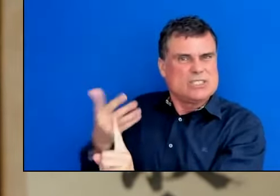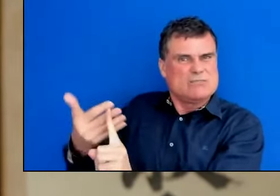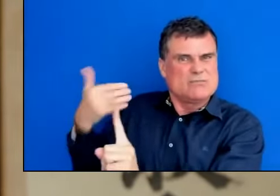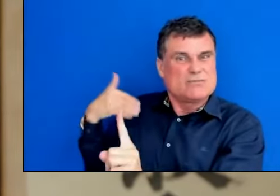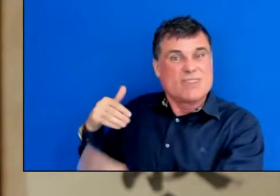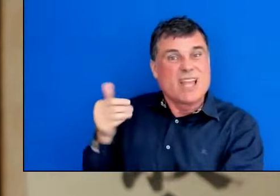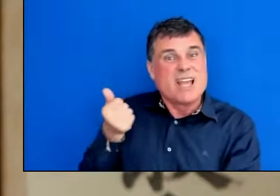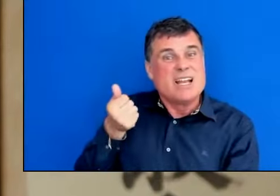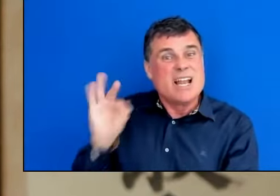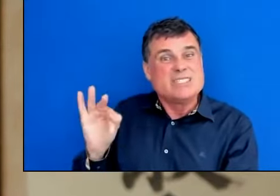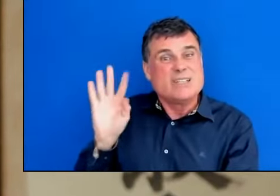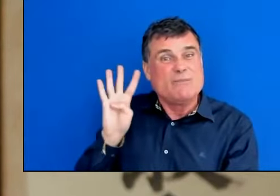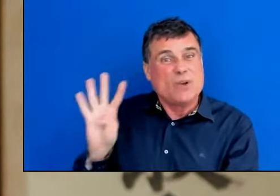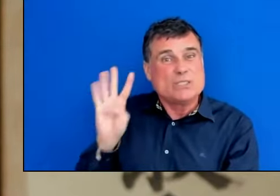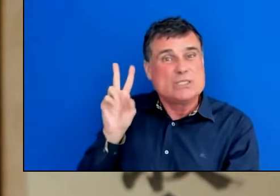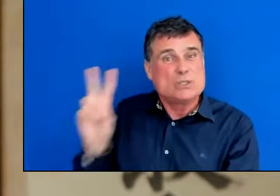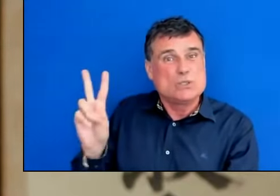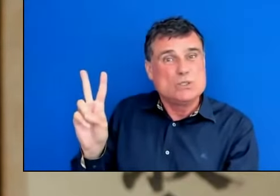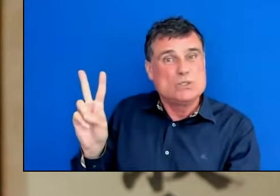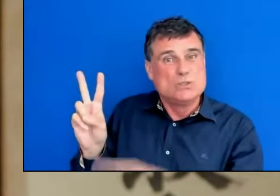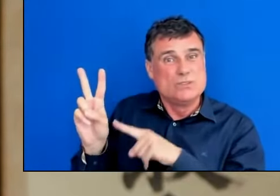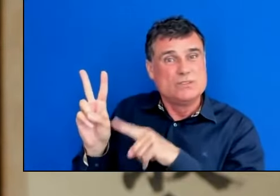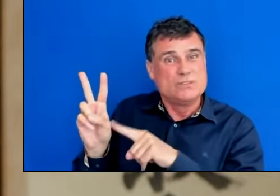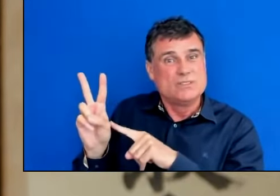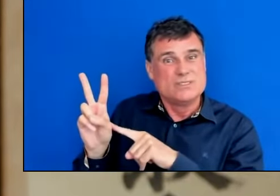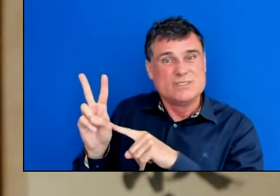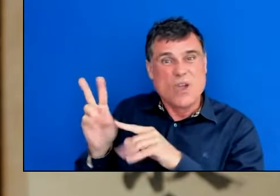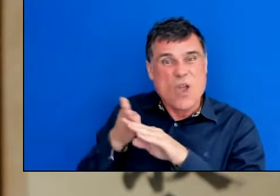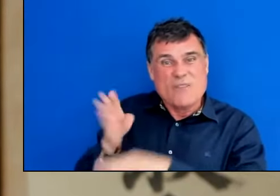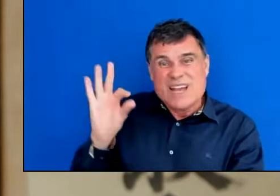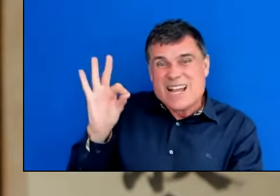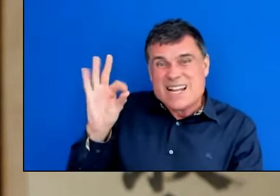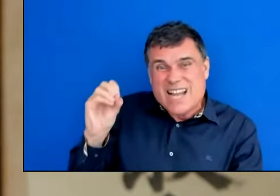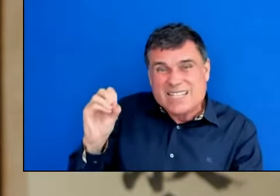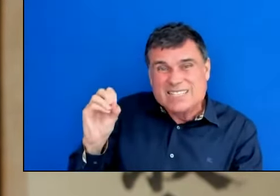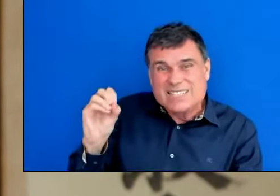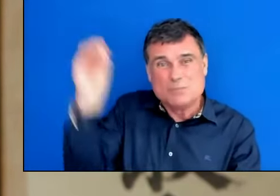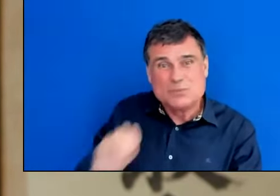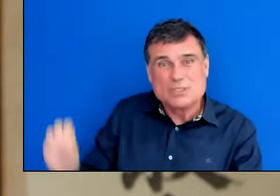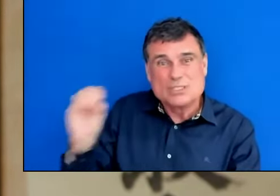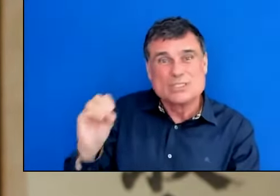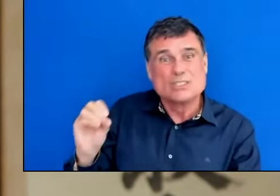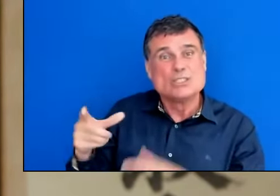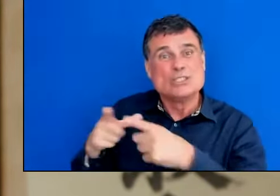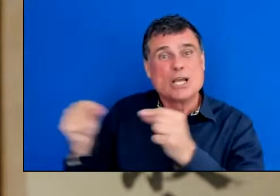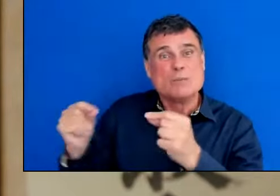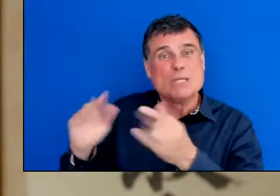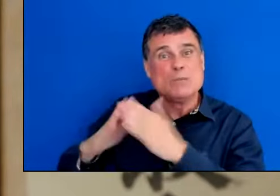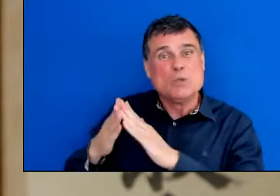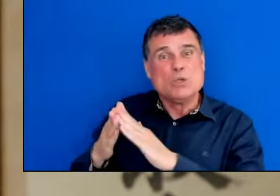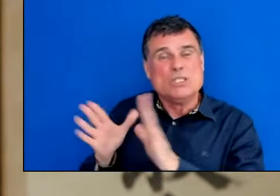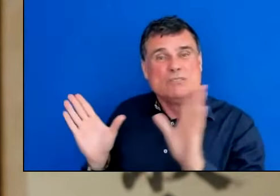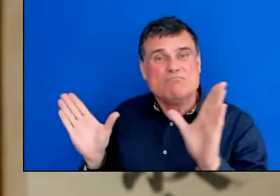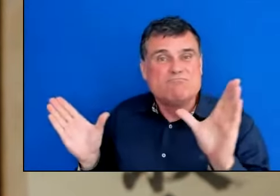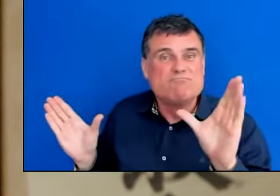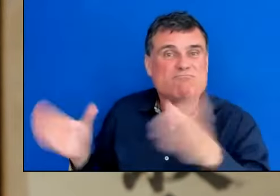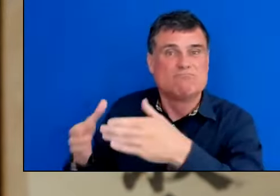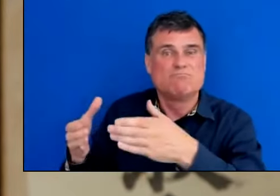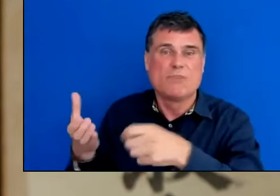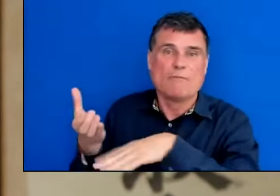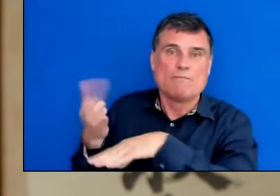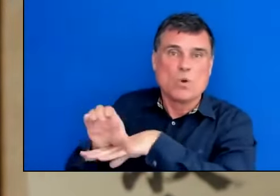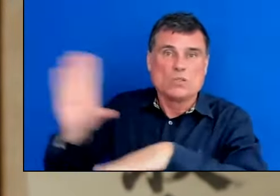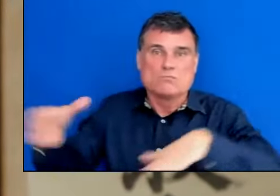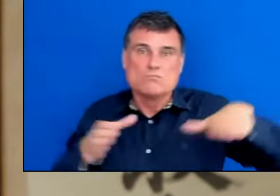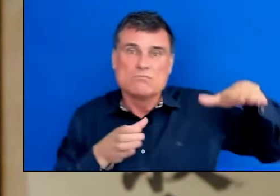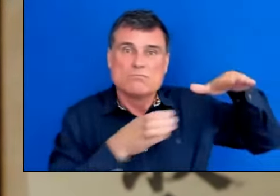In 1942, more than 90% of BC's Japanese population at the time were relocated or